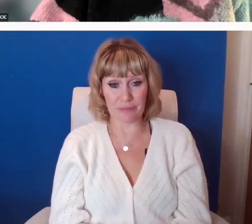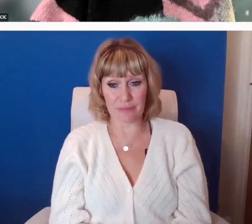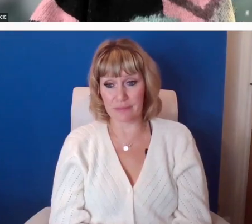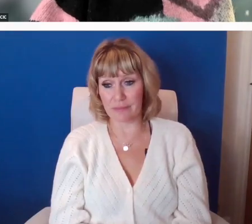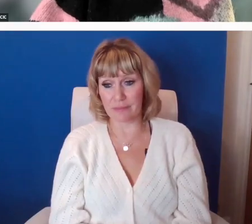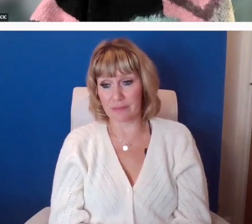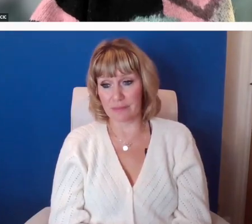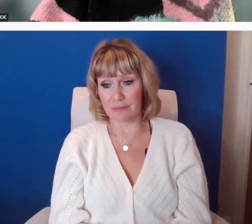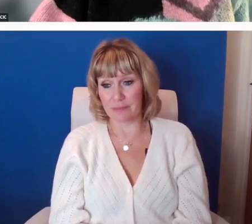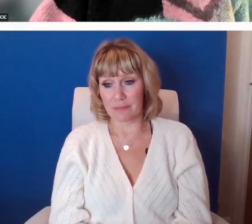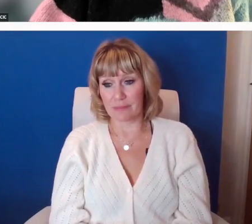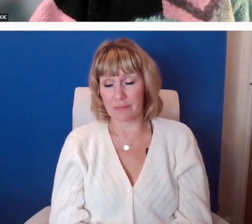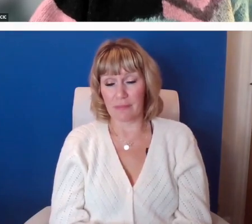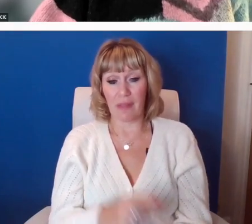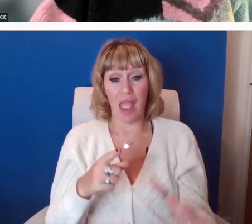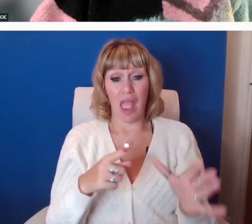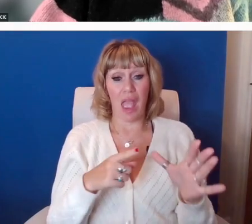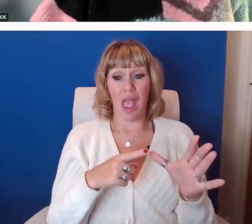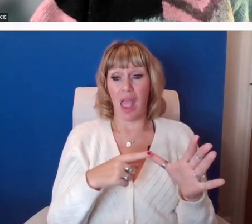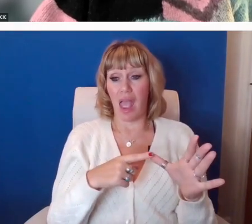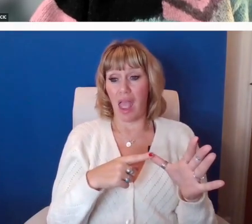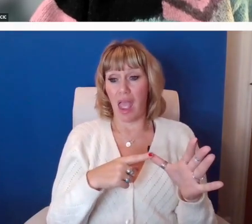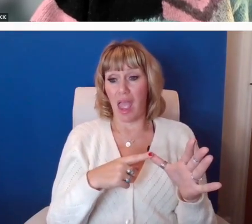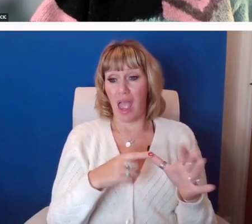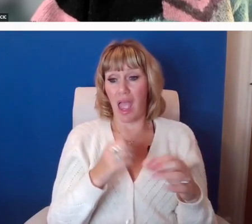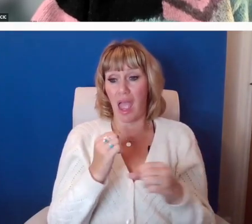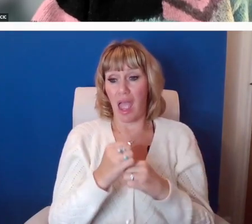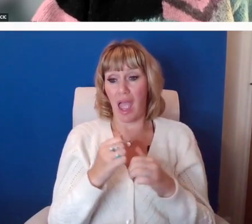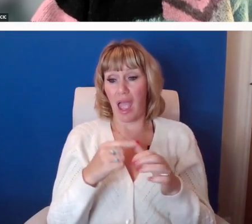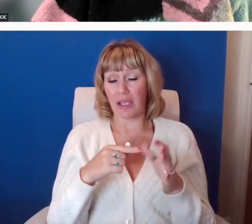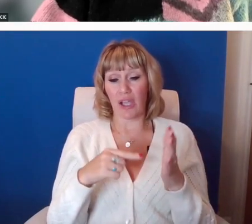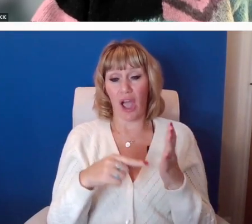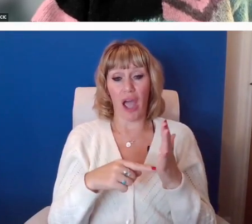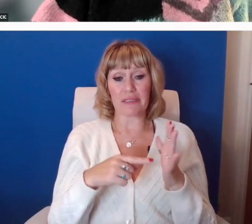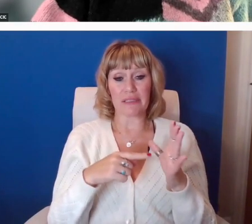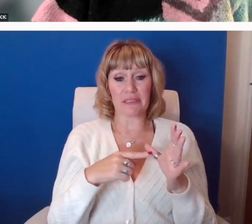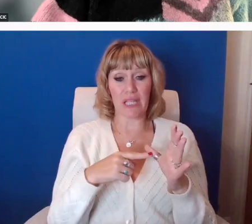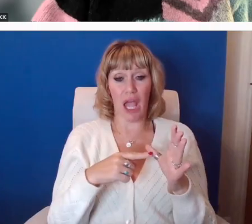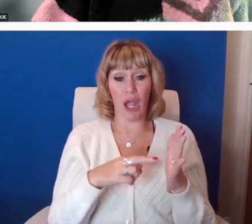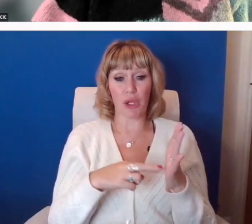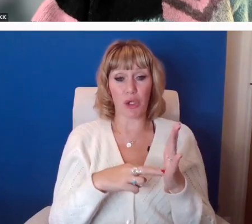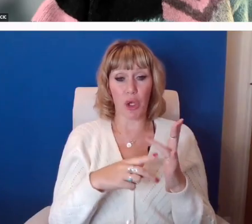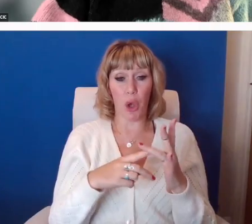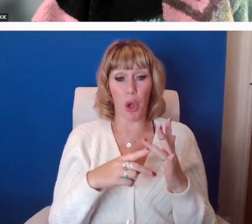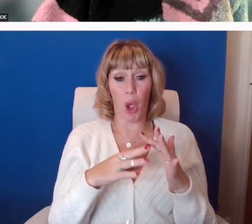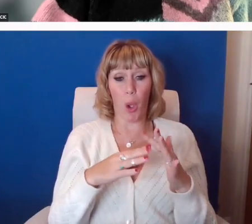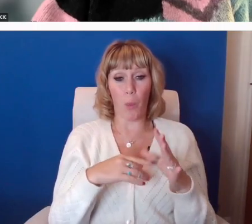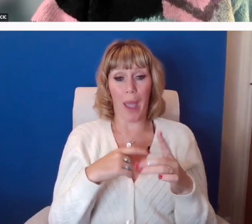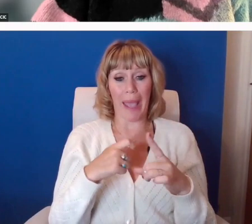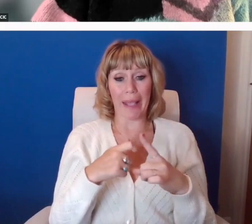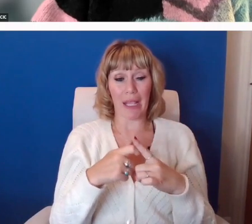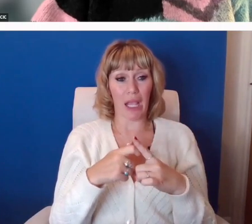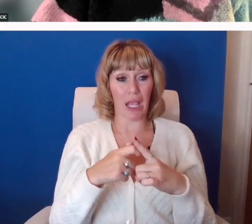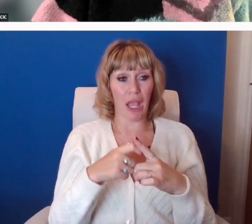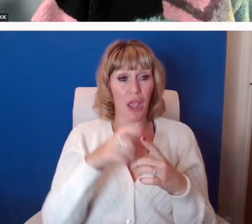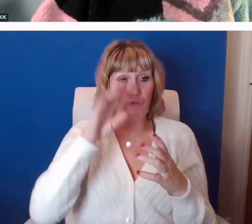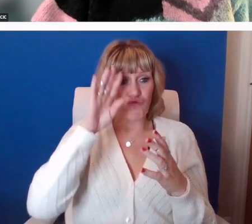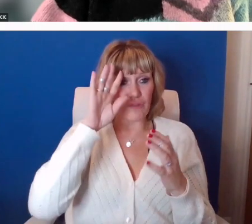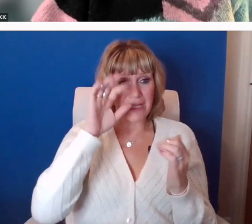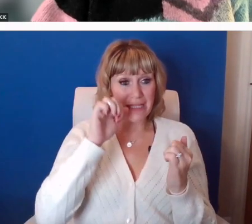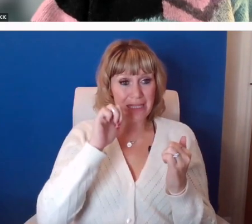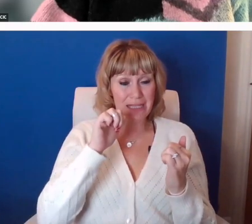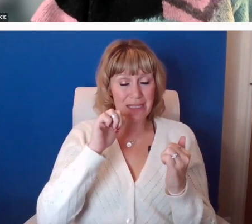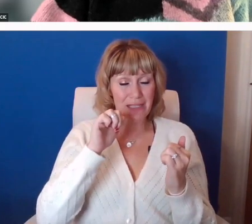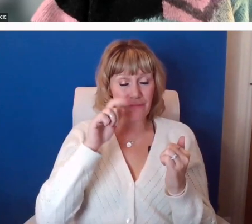So this is Agatha Noack containing memory 2024 slip on terracotta. I'm just going to